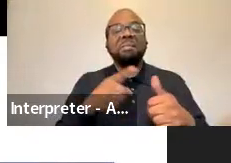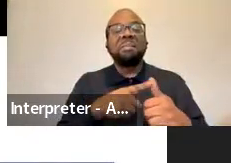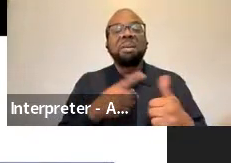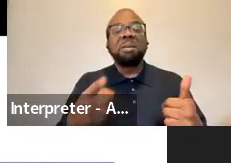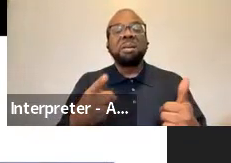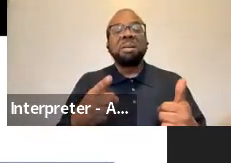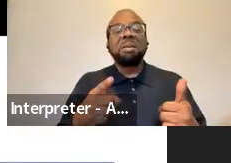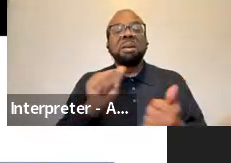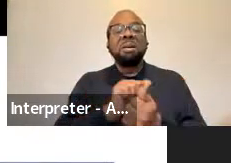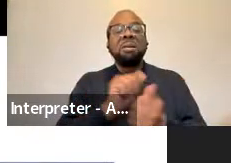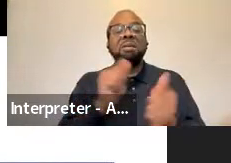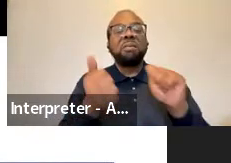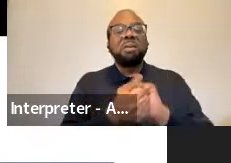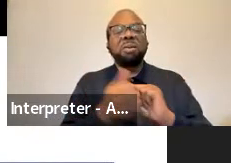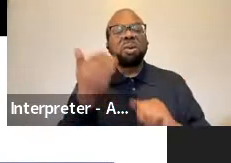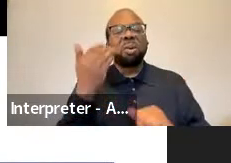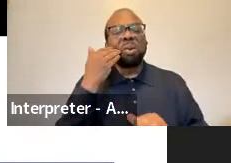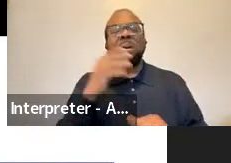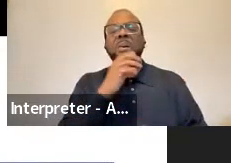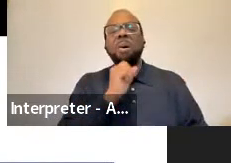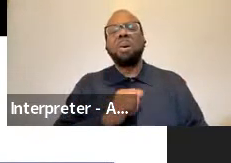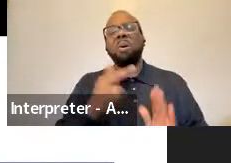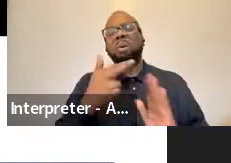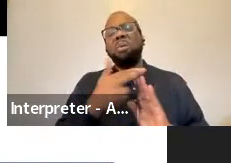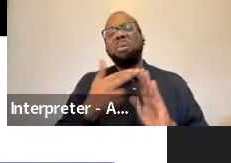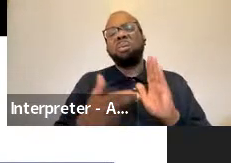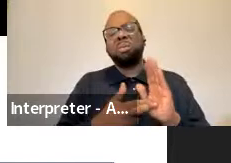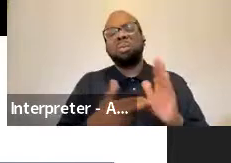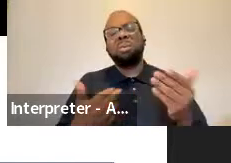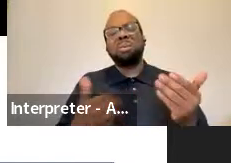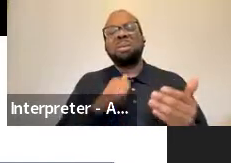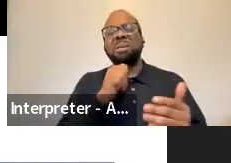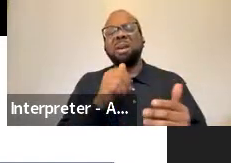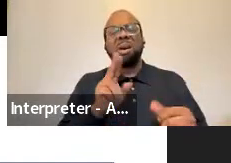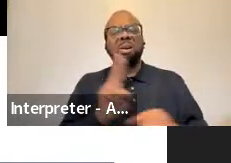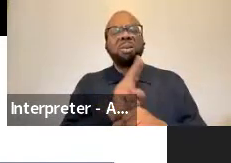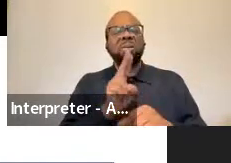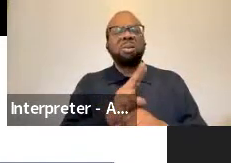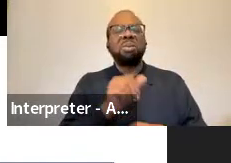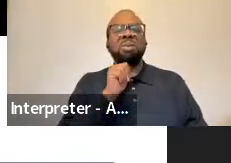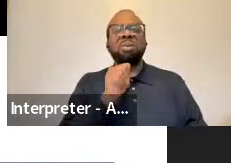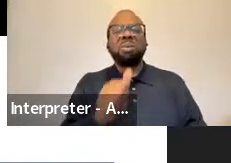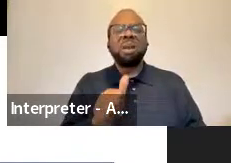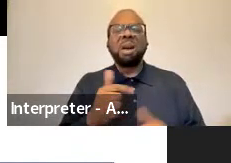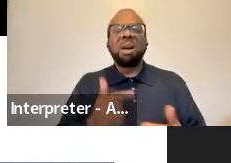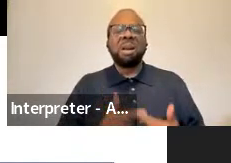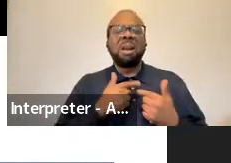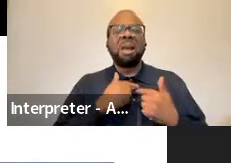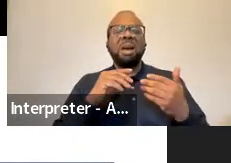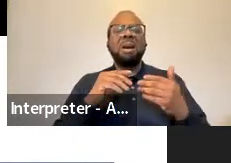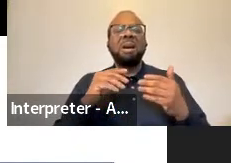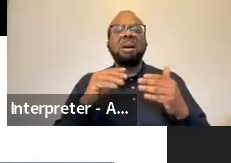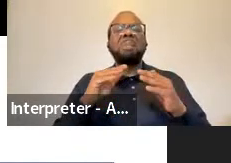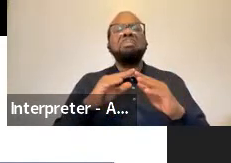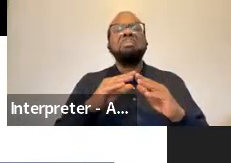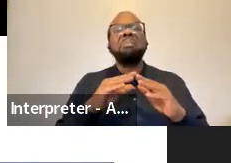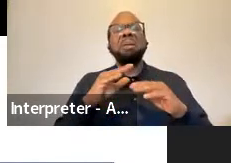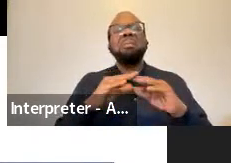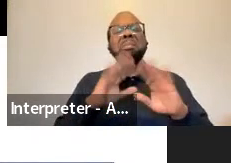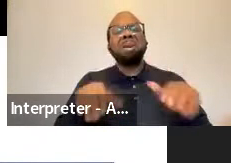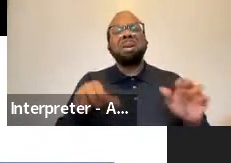Today, outdated rules prevent underused non-residential buildings like offices from converting to housing.